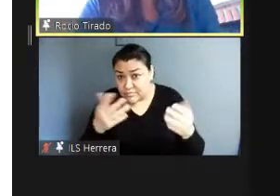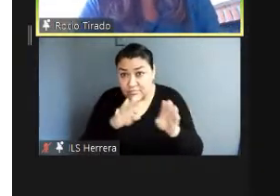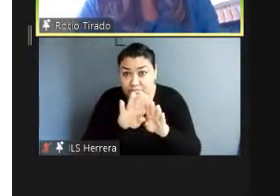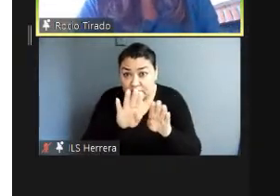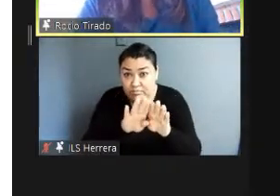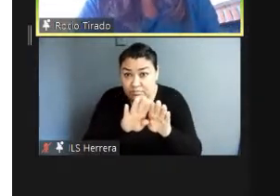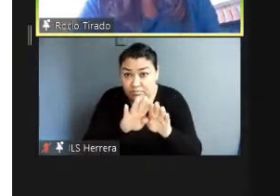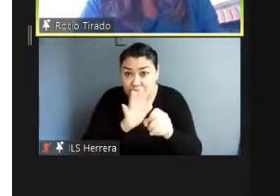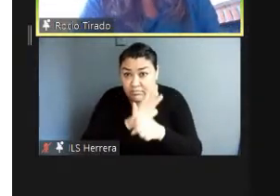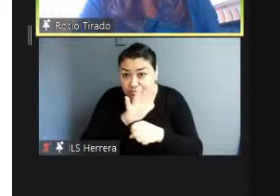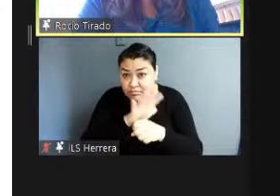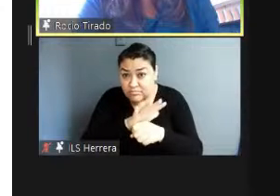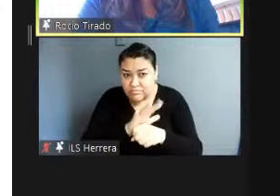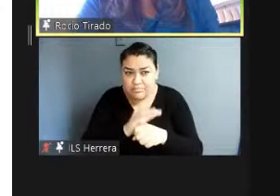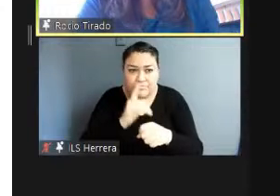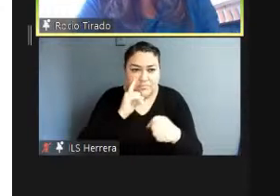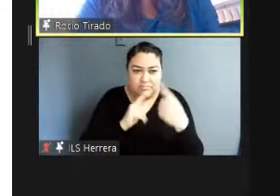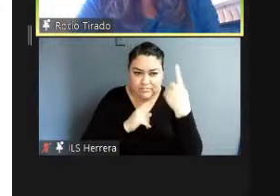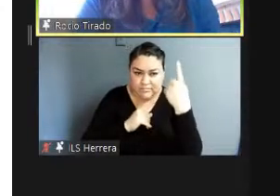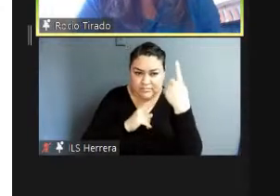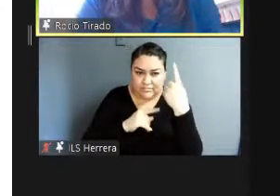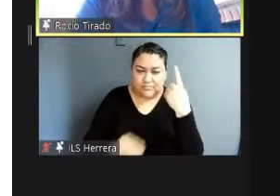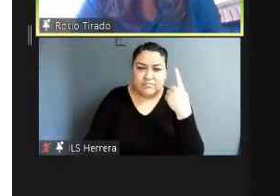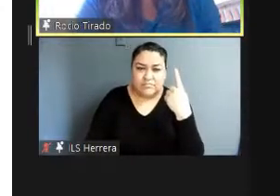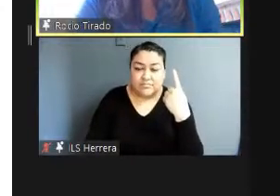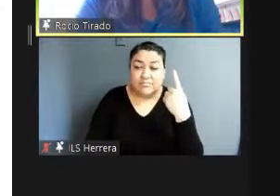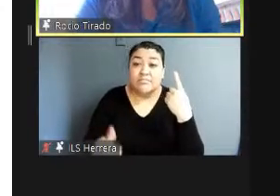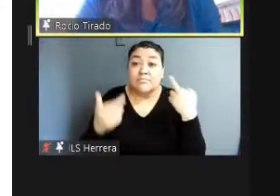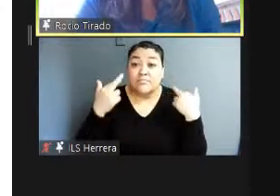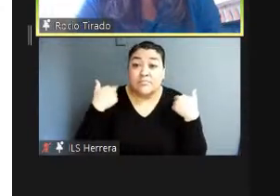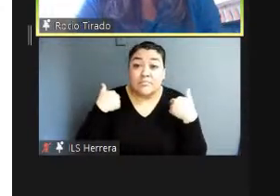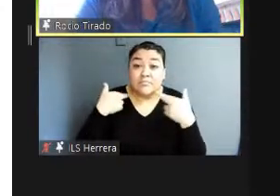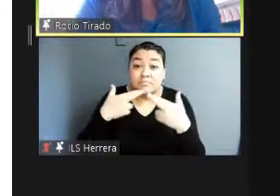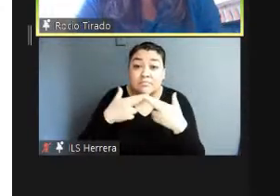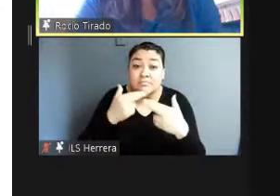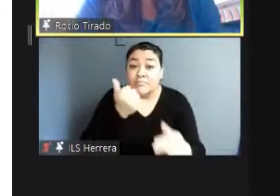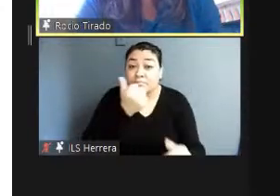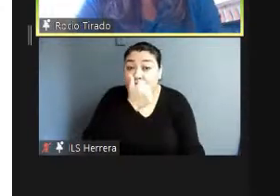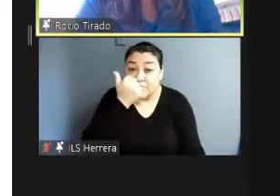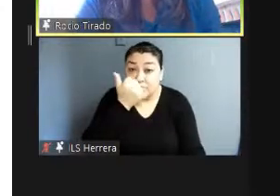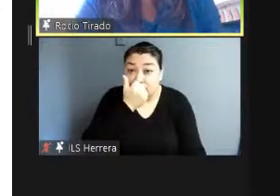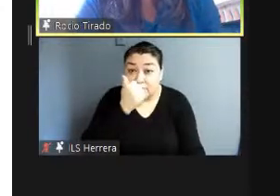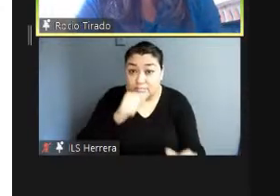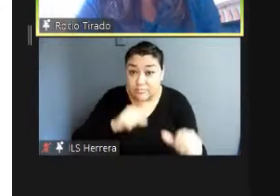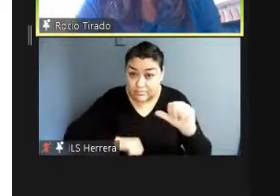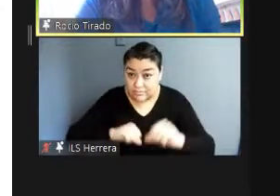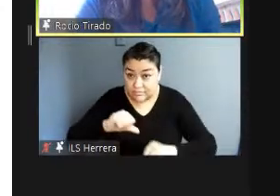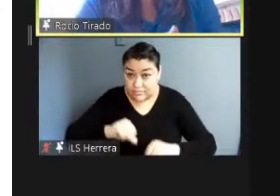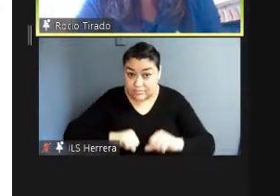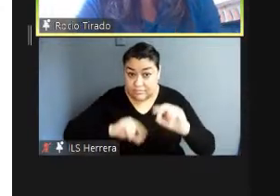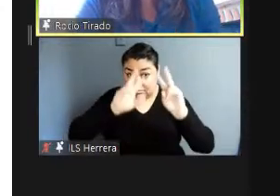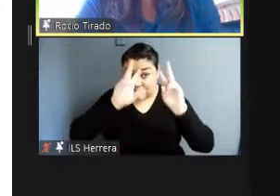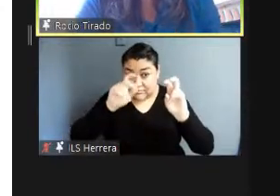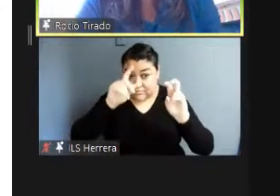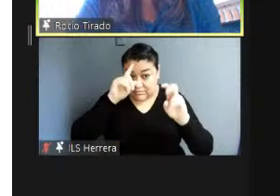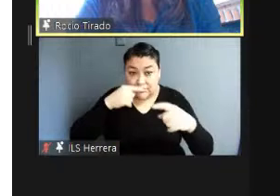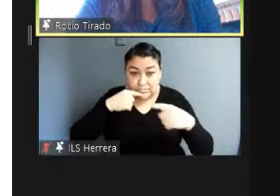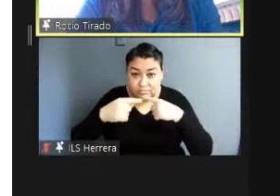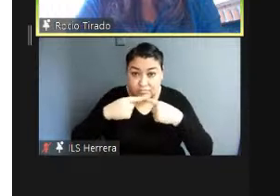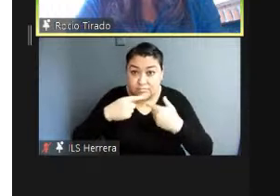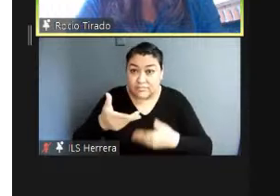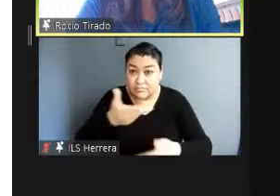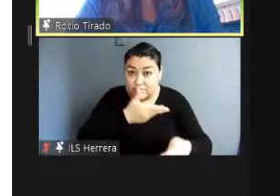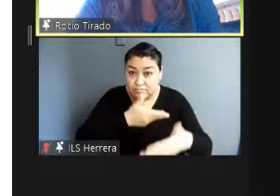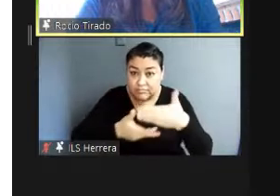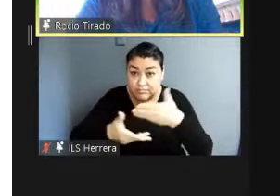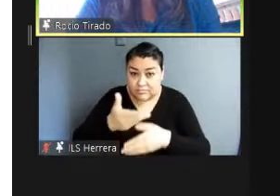How can we address permanent integration channel? Well, first of all, participation of the teachers and students in academic